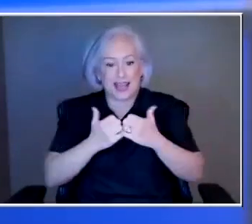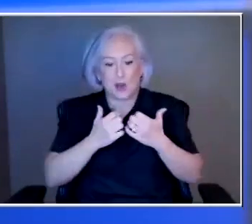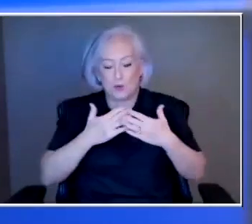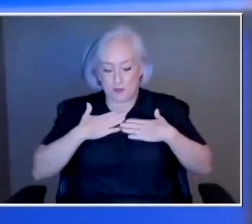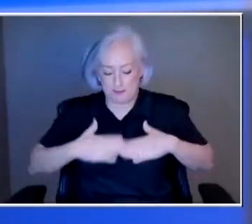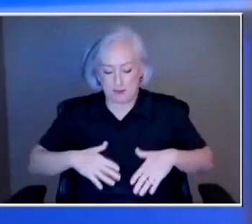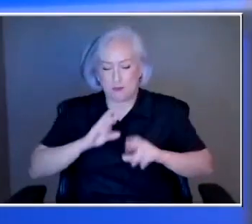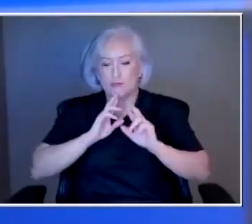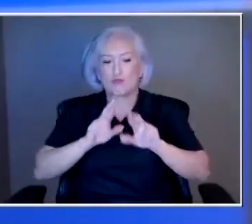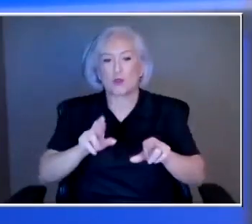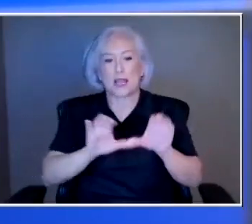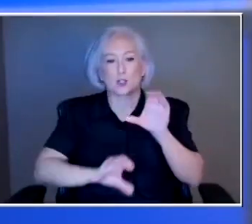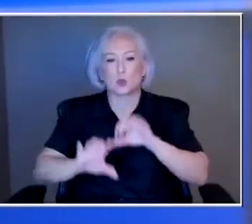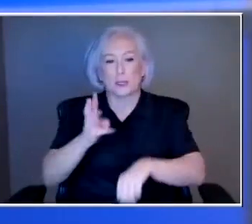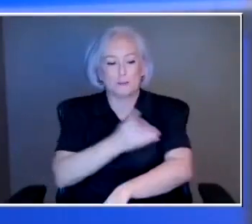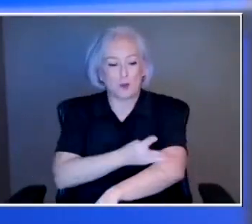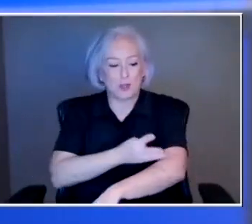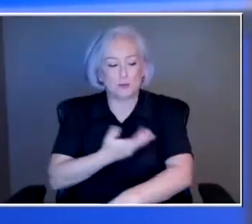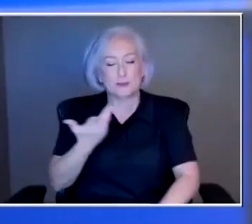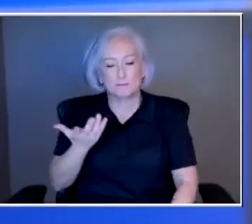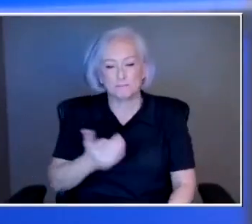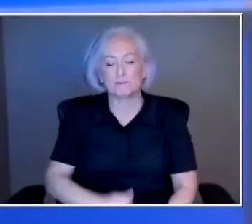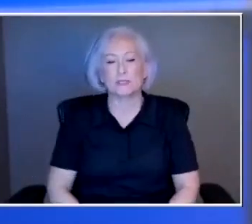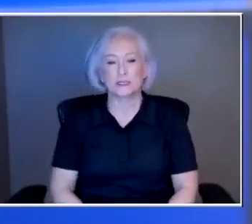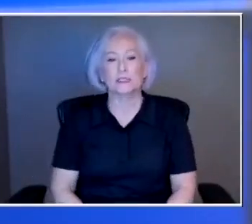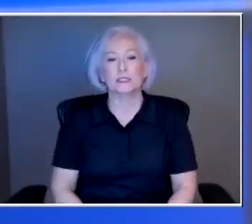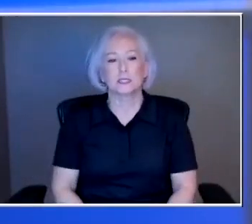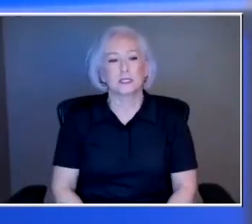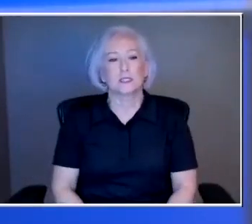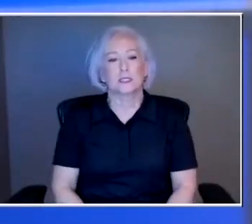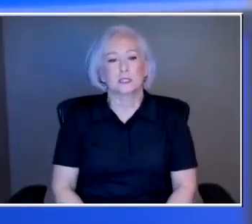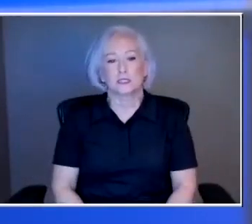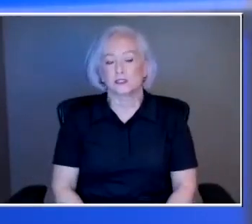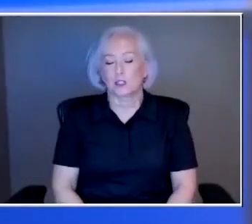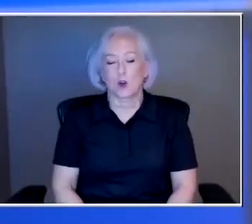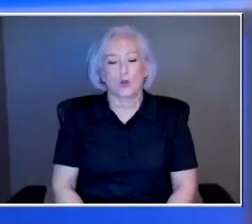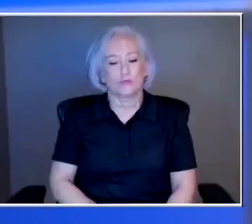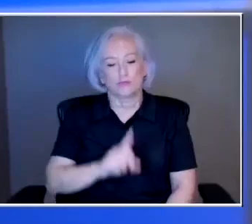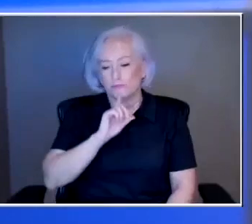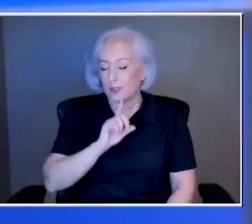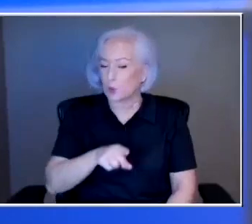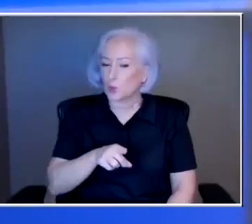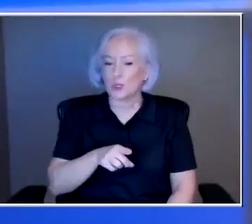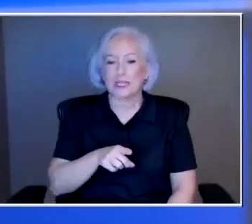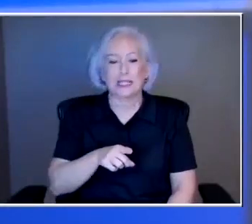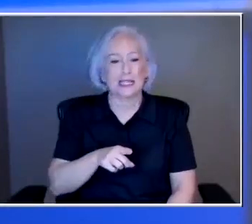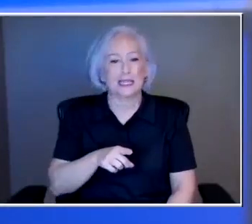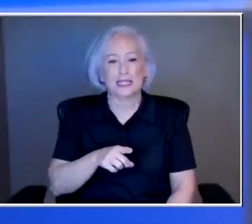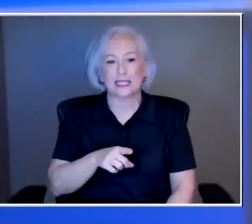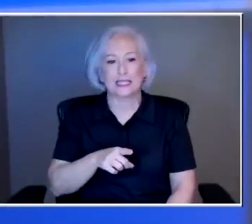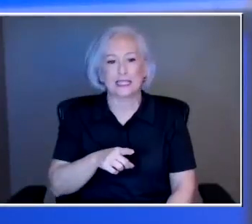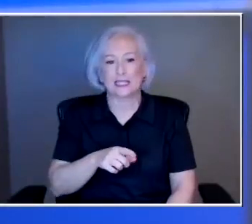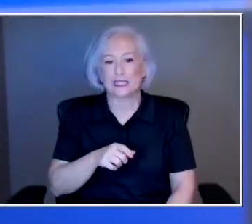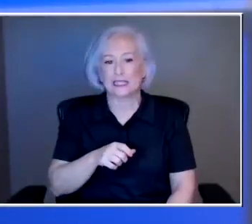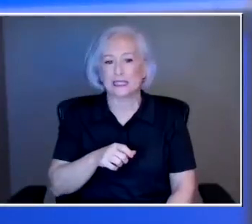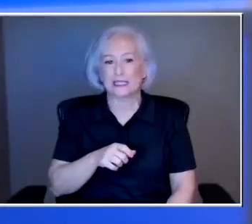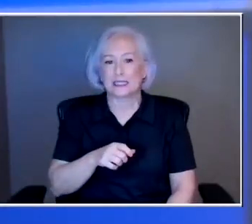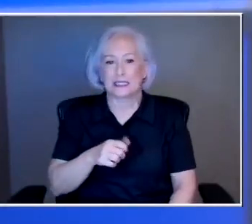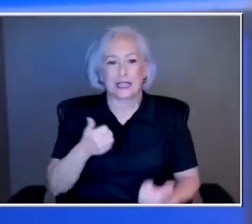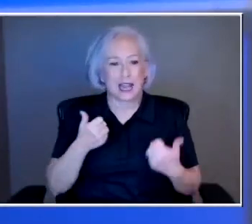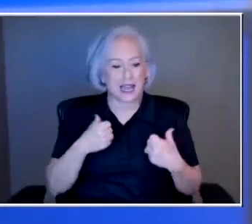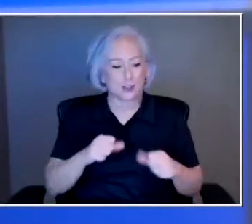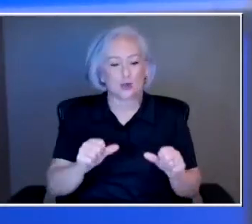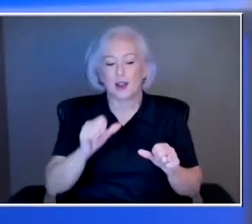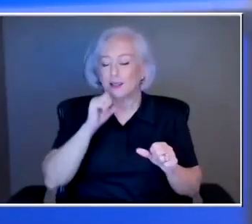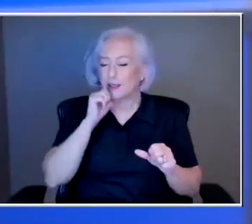And so I really made it a point to not let chemo defy who I was.